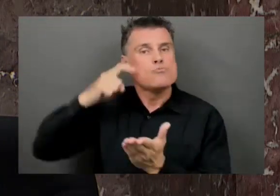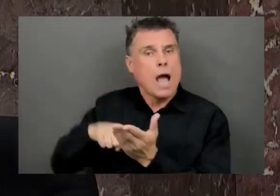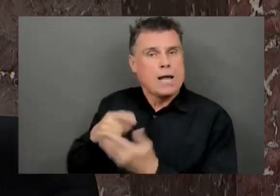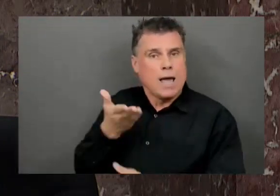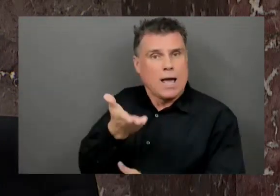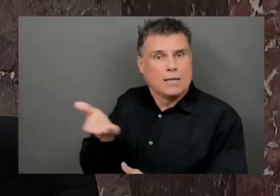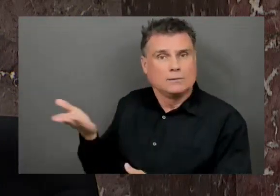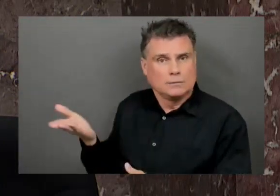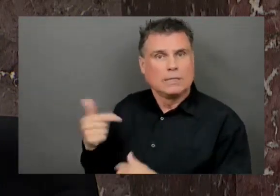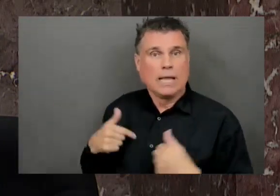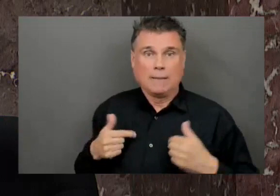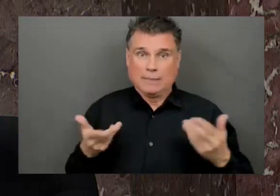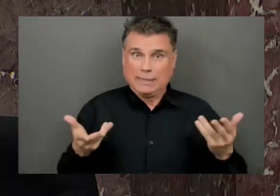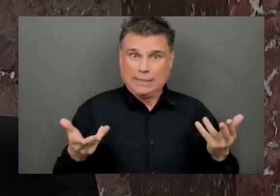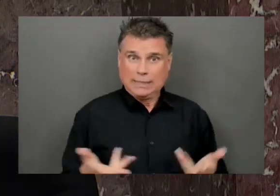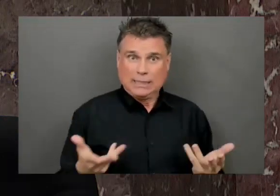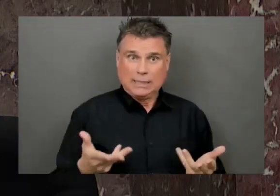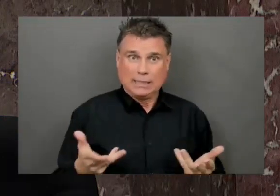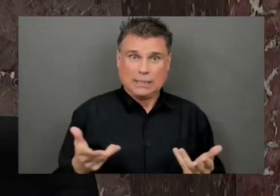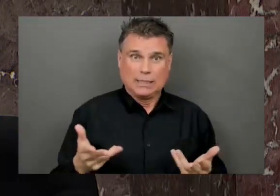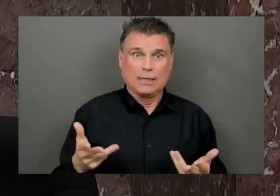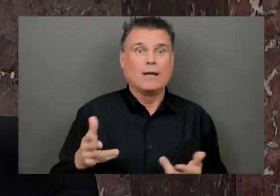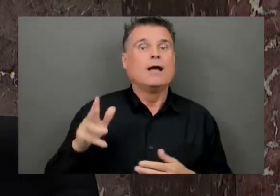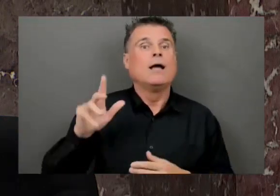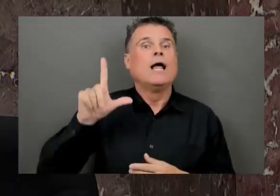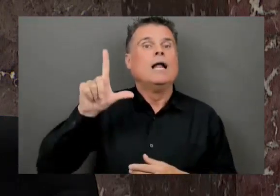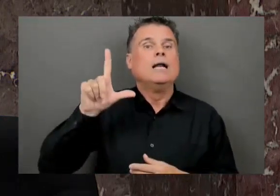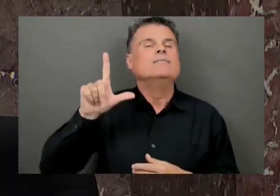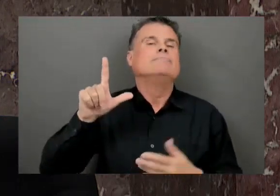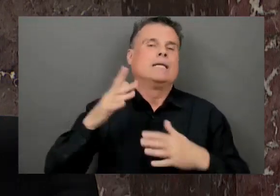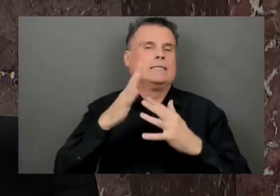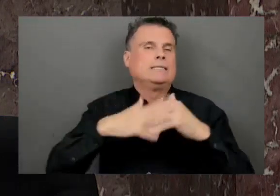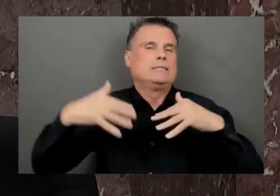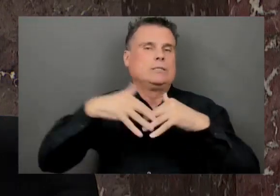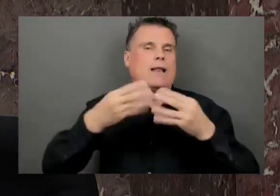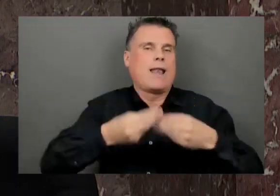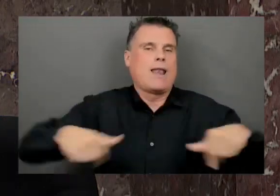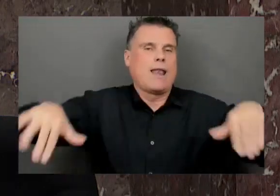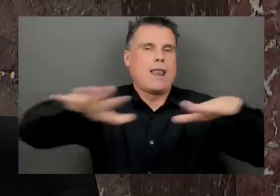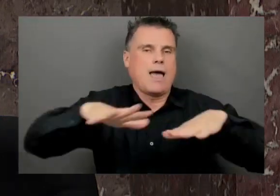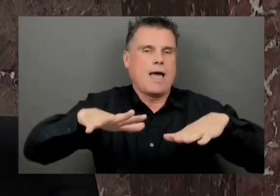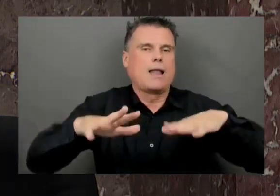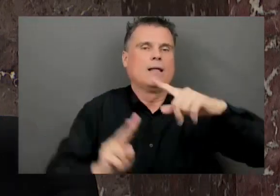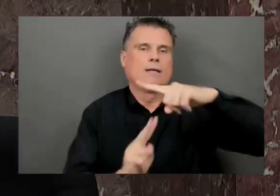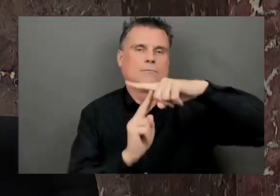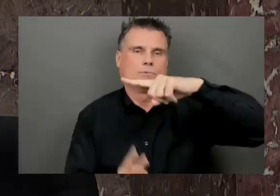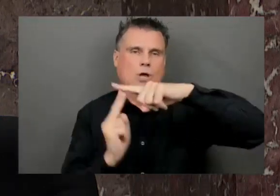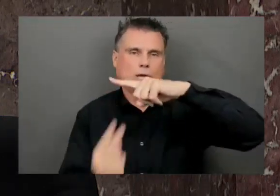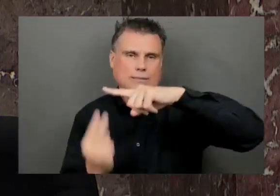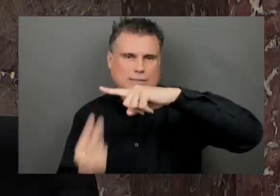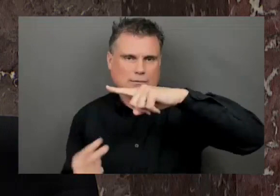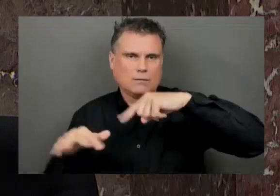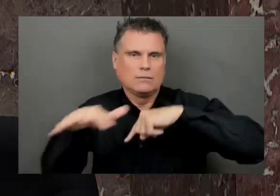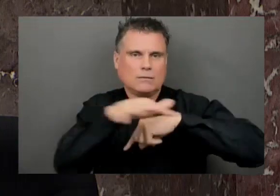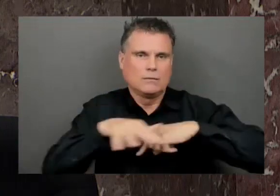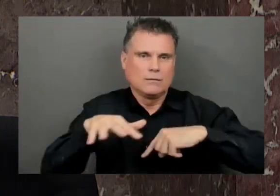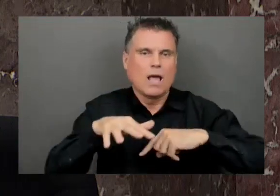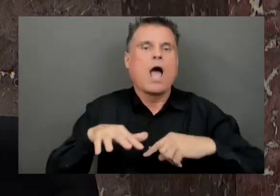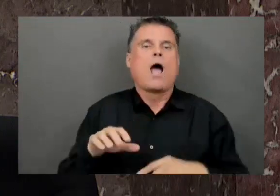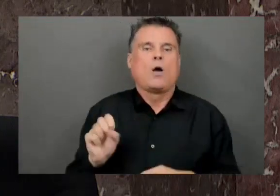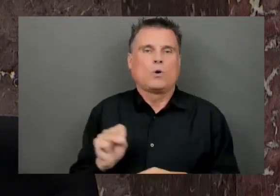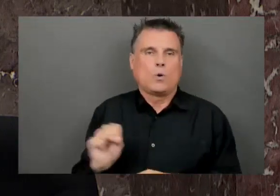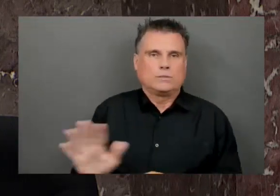North Vancouver Seymour, my riding where I live and work, is also in the territory of the Coast Salish, specifically the Tsleil-Waututh and Squamish